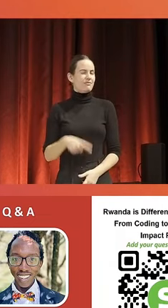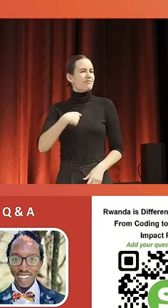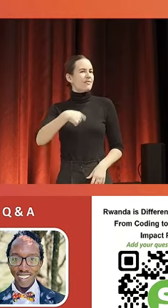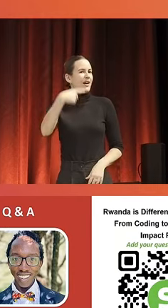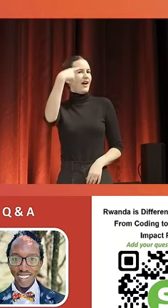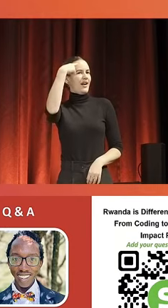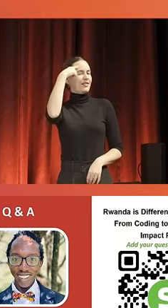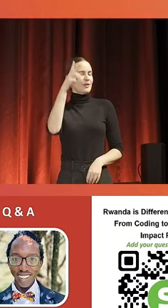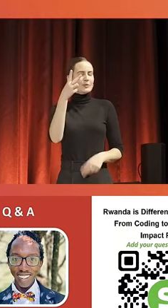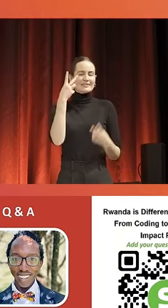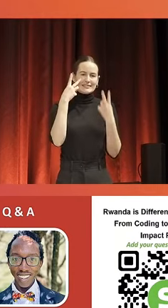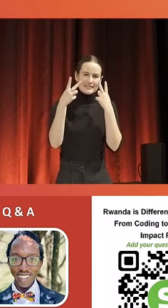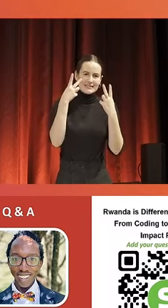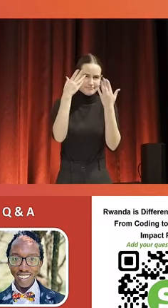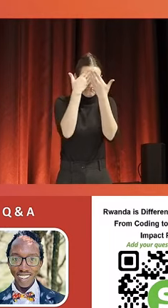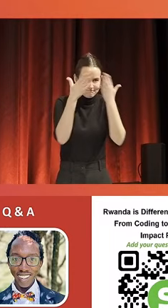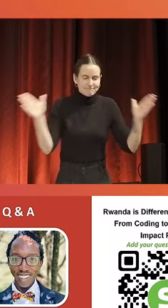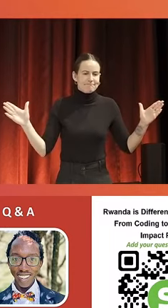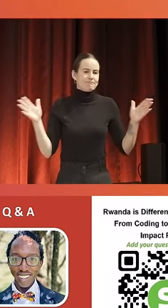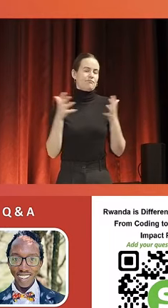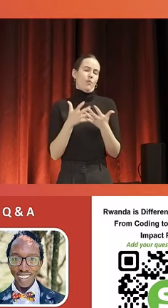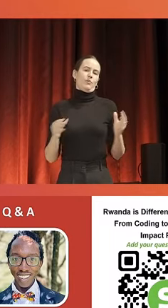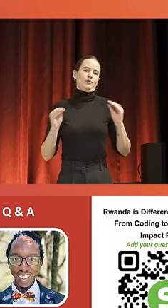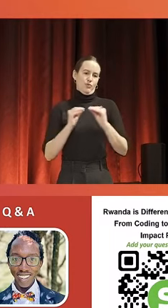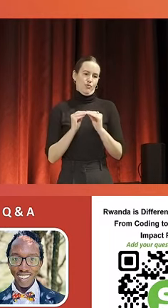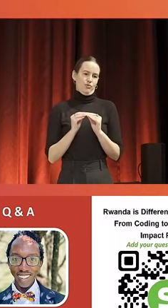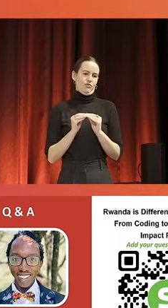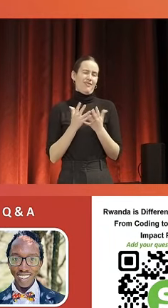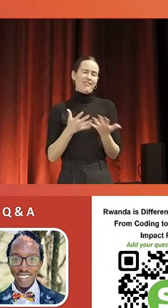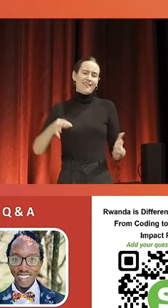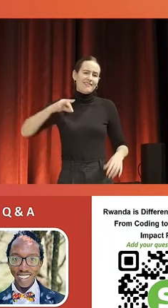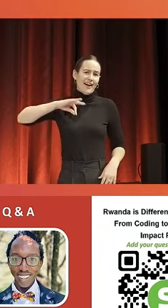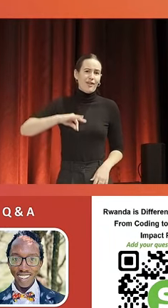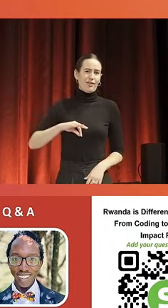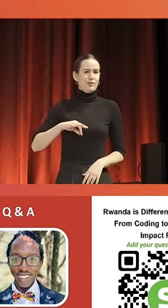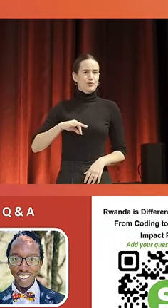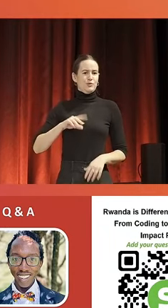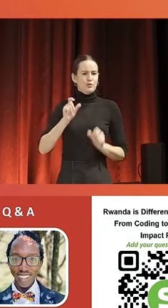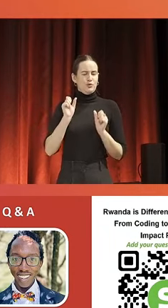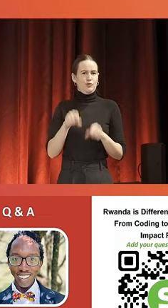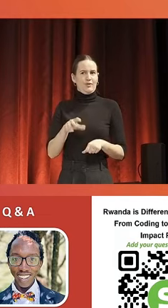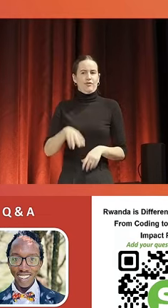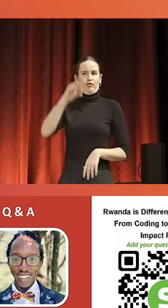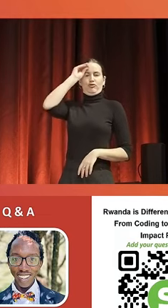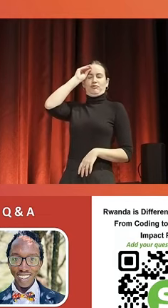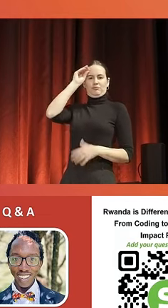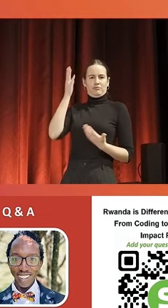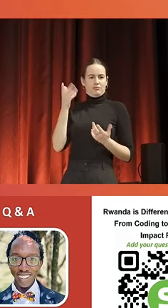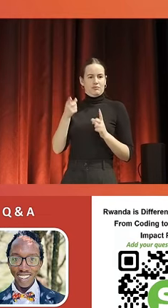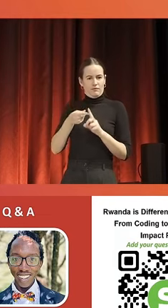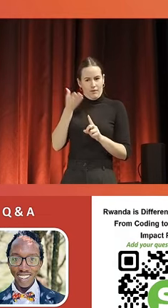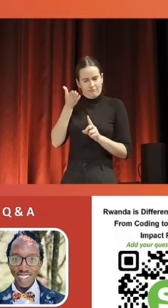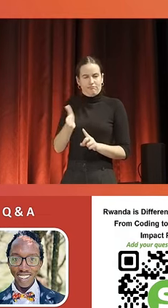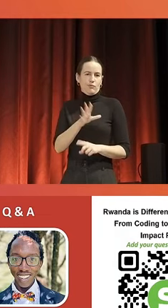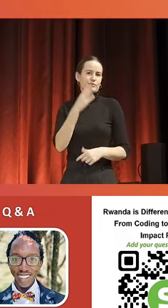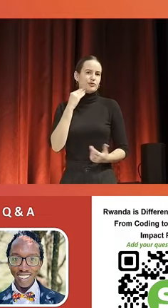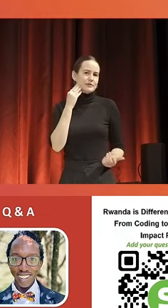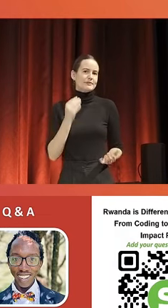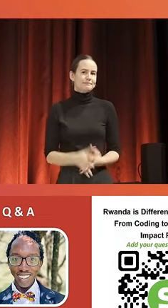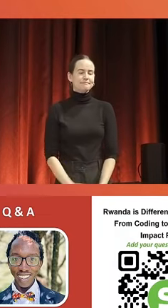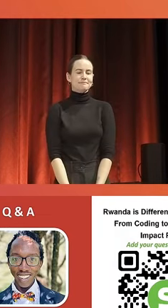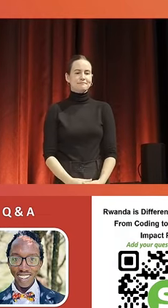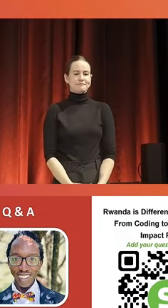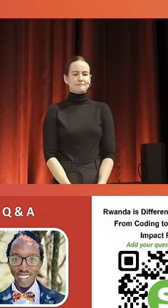I believe that you will see so much more, and there's so much value to be extracted and created in there.